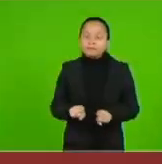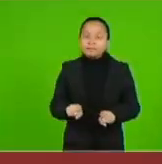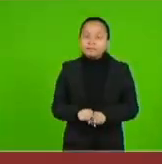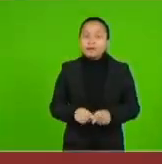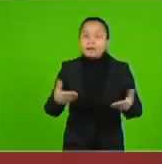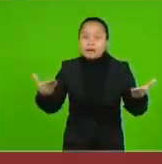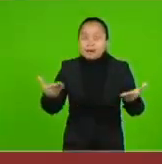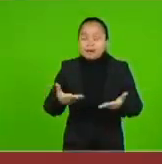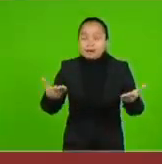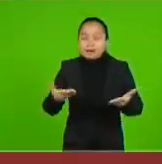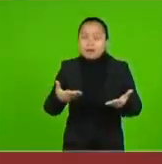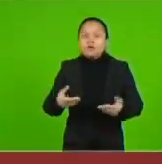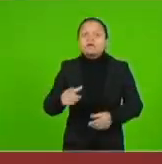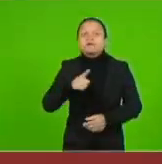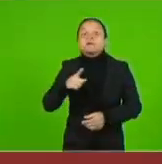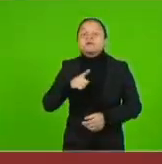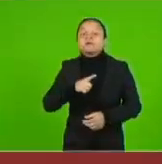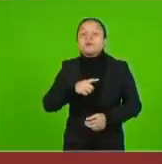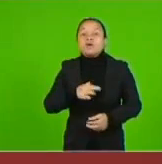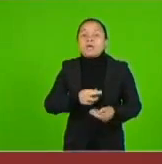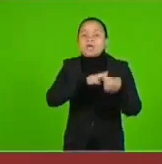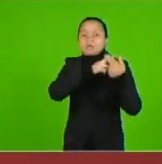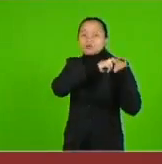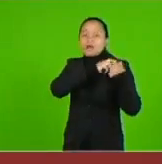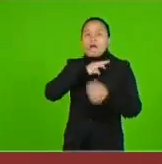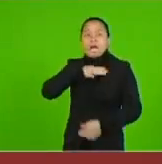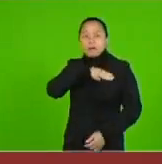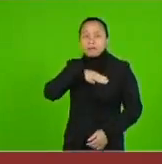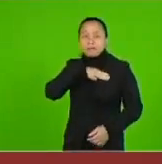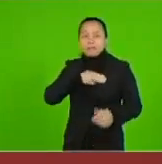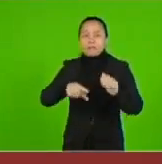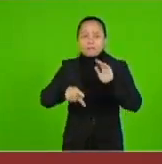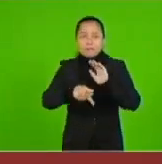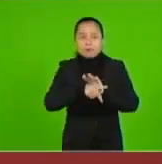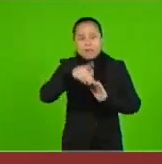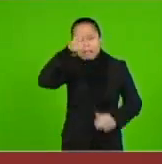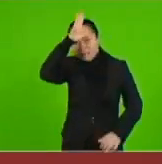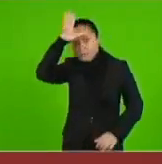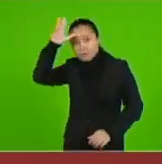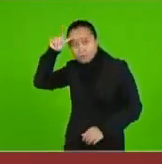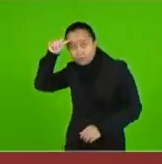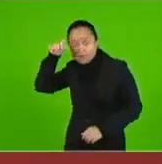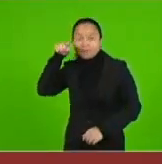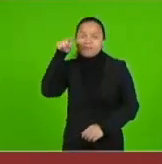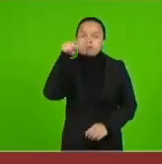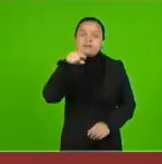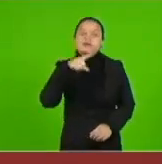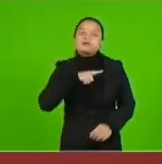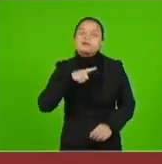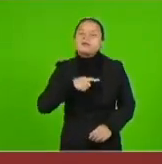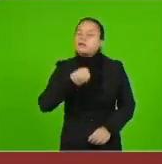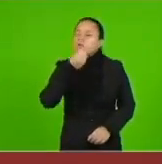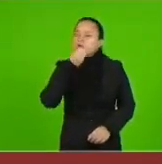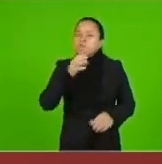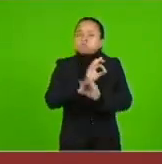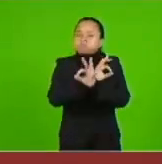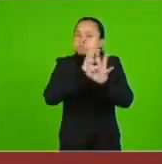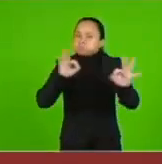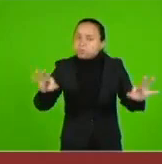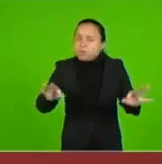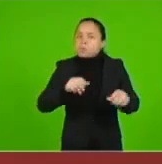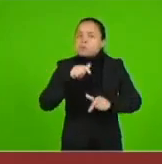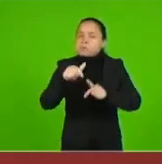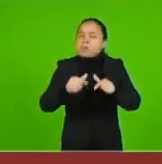The Mission Amazon. The Mission Amazon is a special project of Maranatha Christian Church, a noteworthy